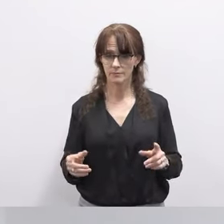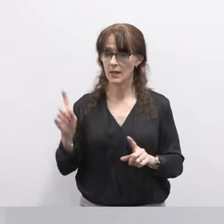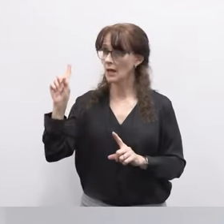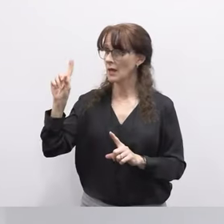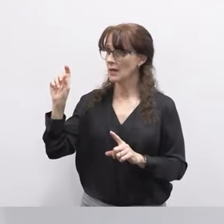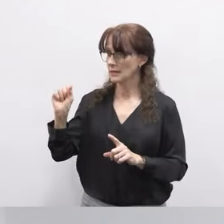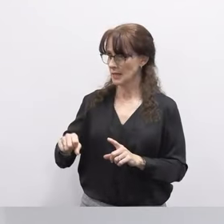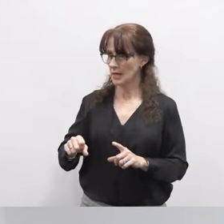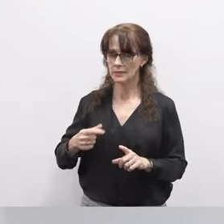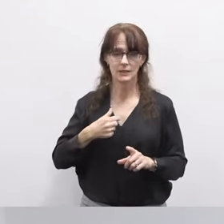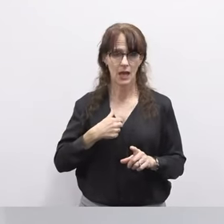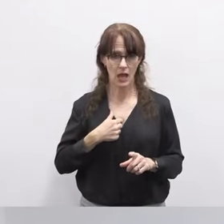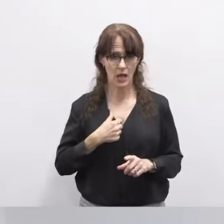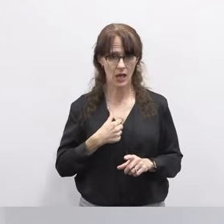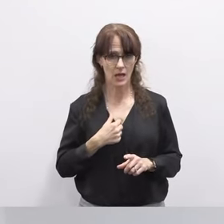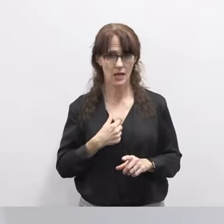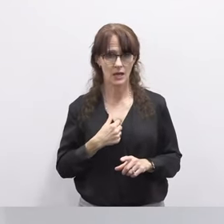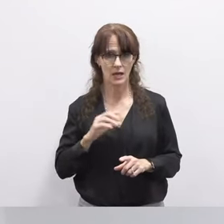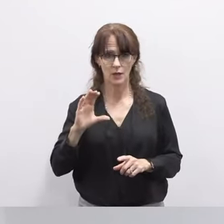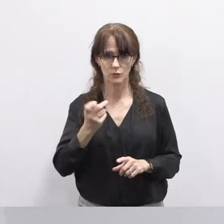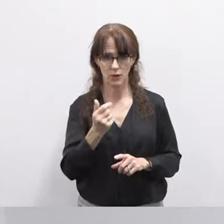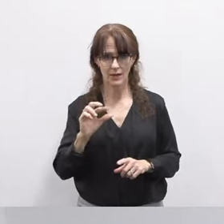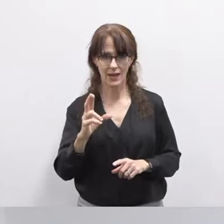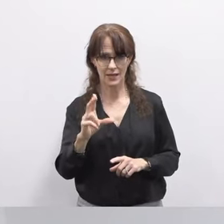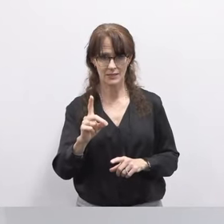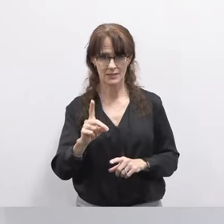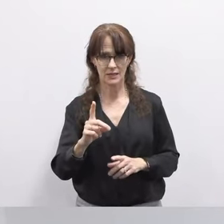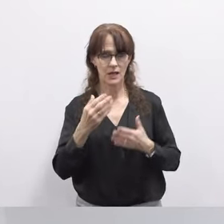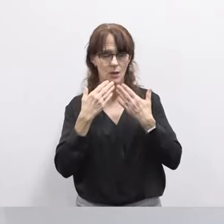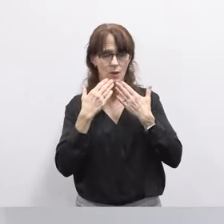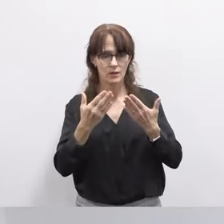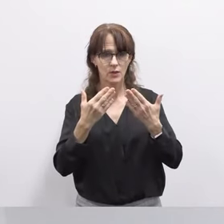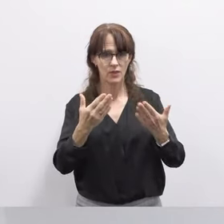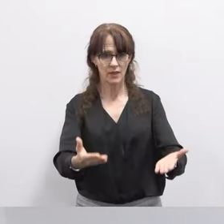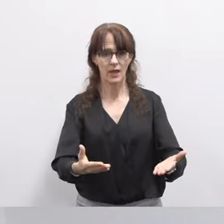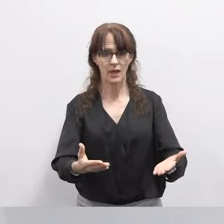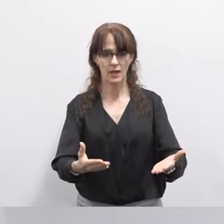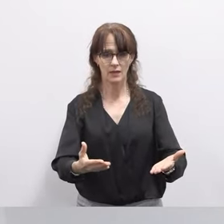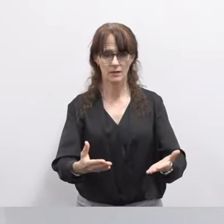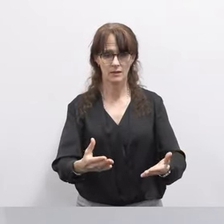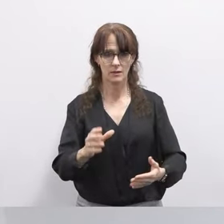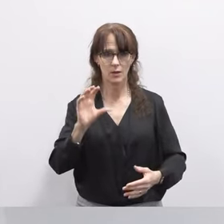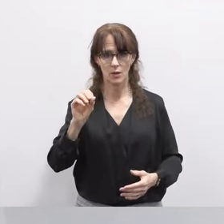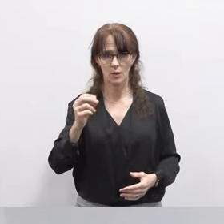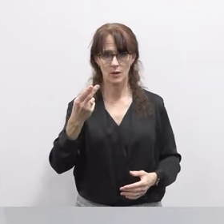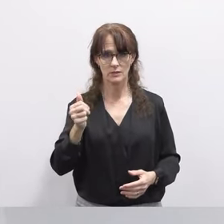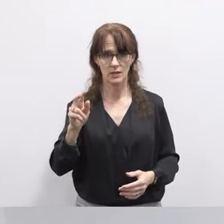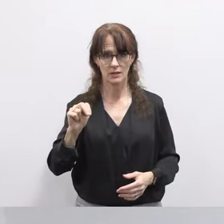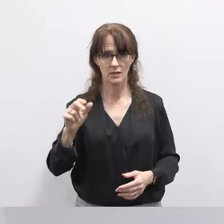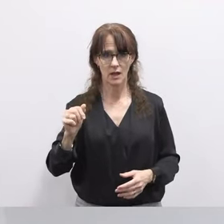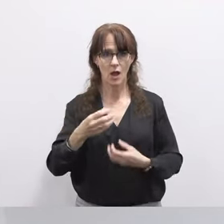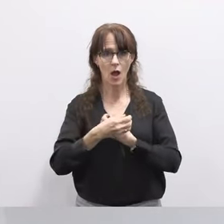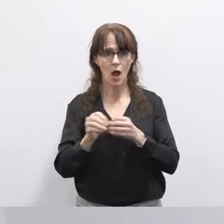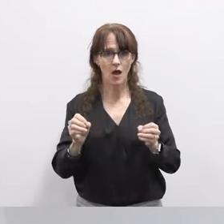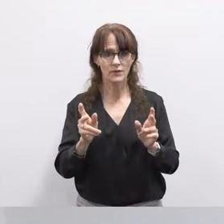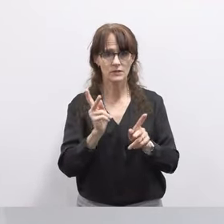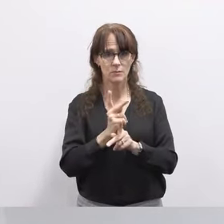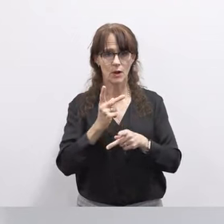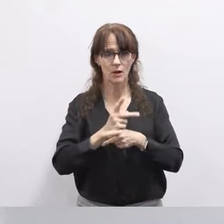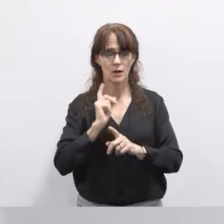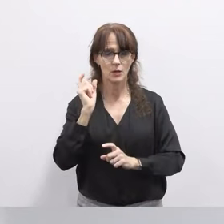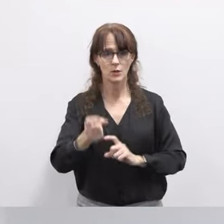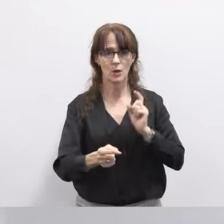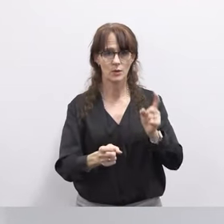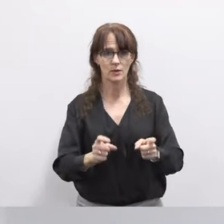Yes. I would like to thank the Ohana Office Products for